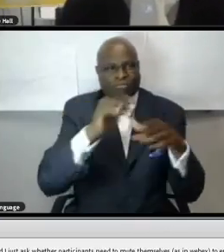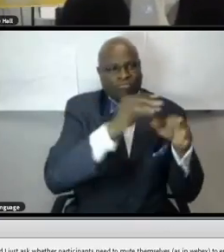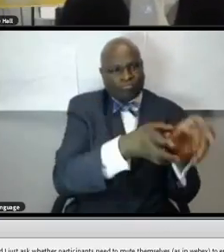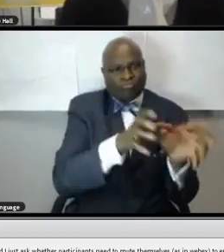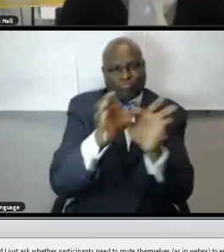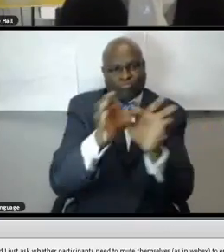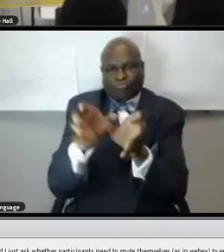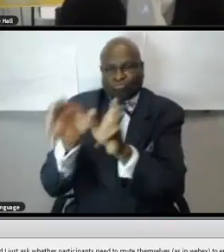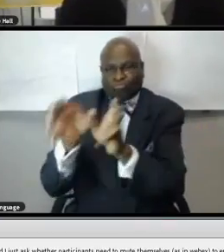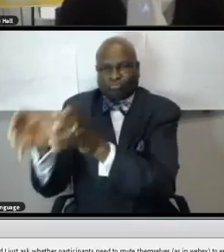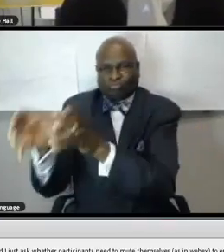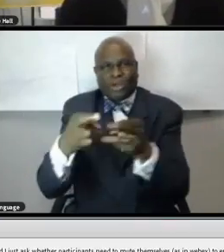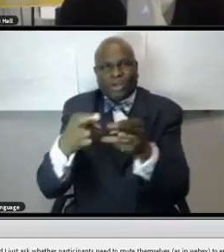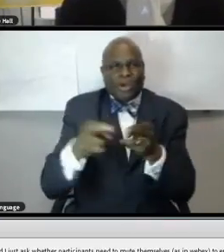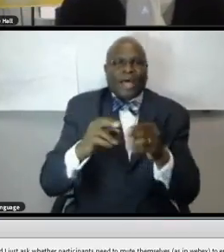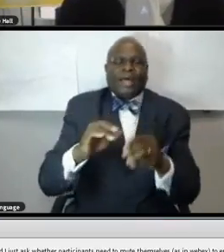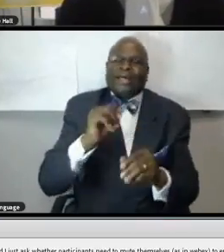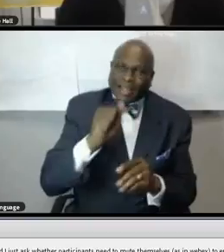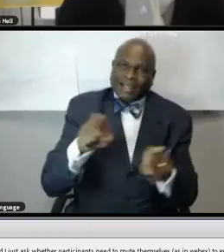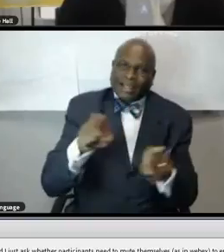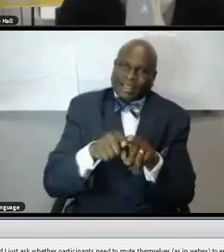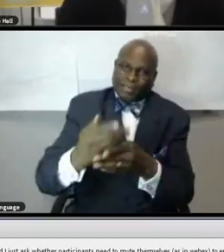regions, but a concentration in South Asia.